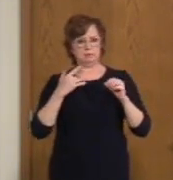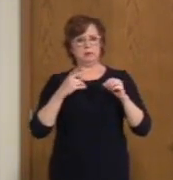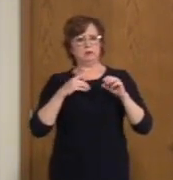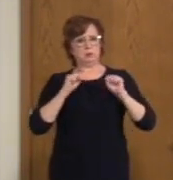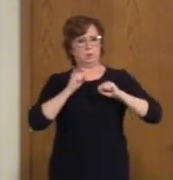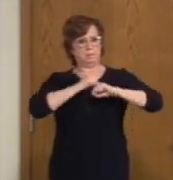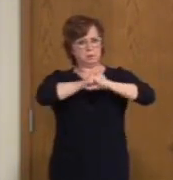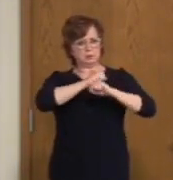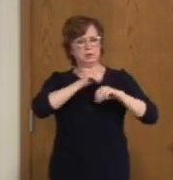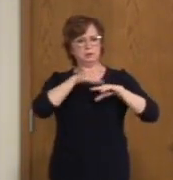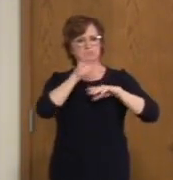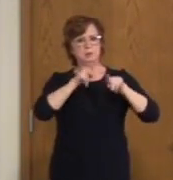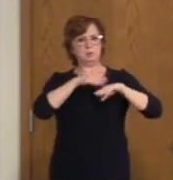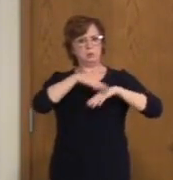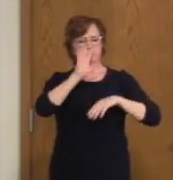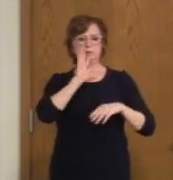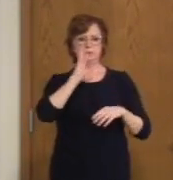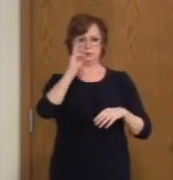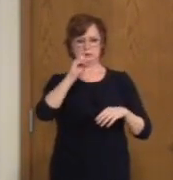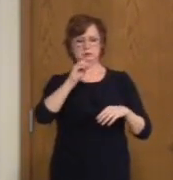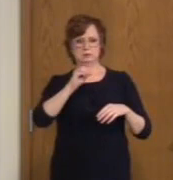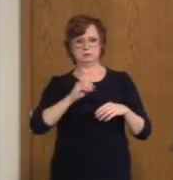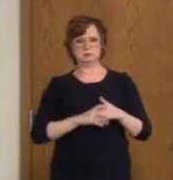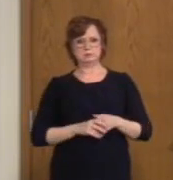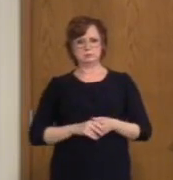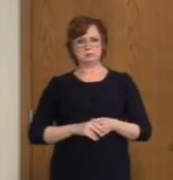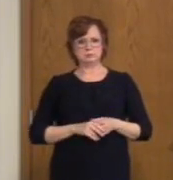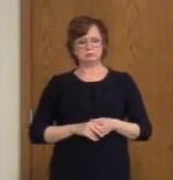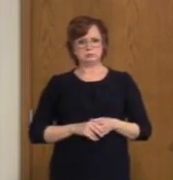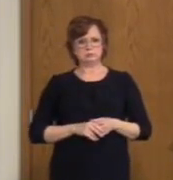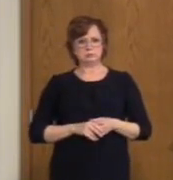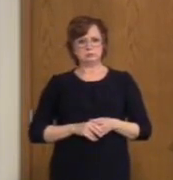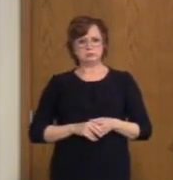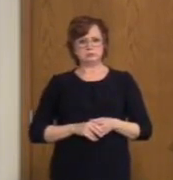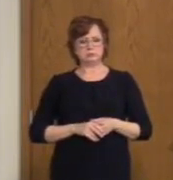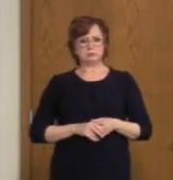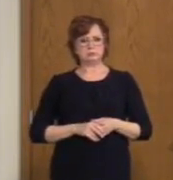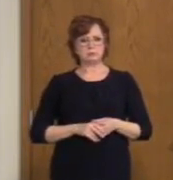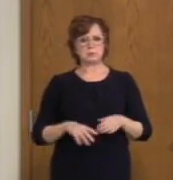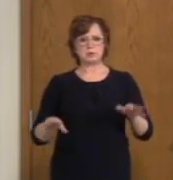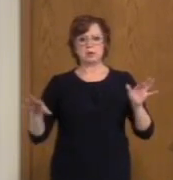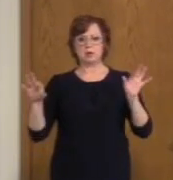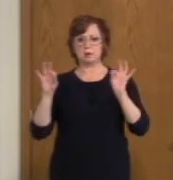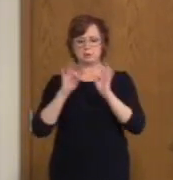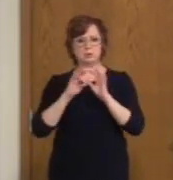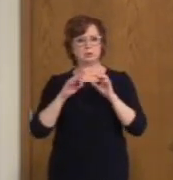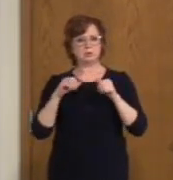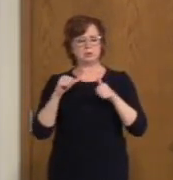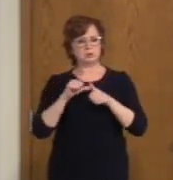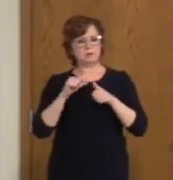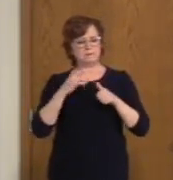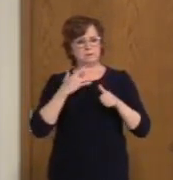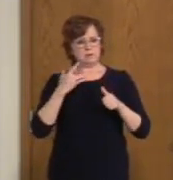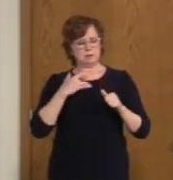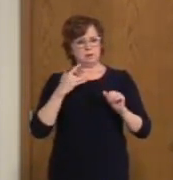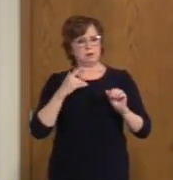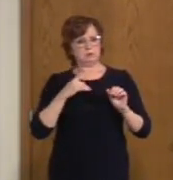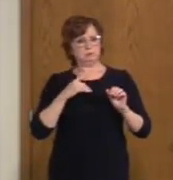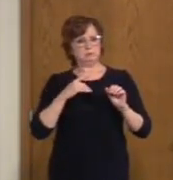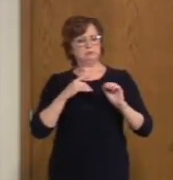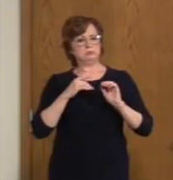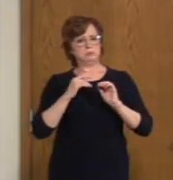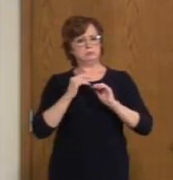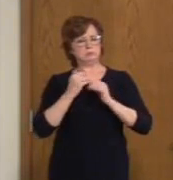Regina who are at high risk of COVID because of the surge. So I think we need to be reassured that all